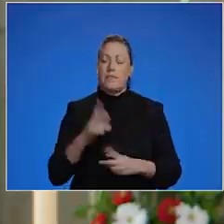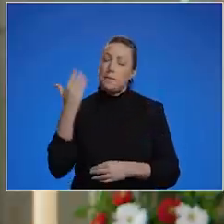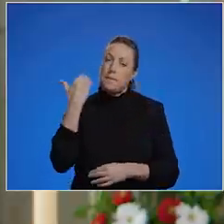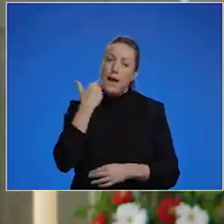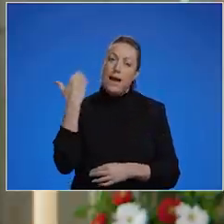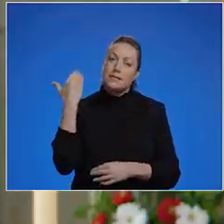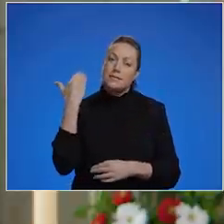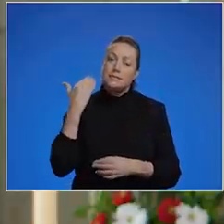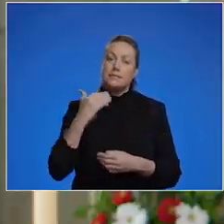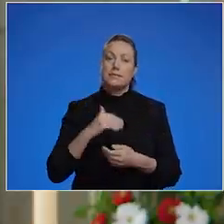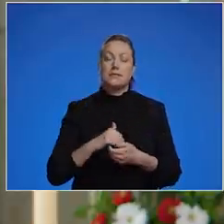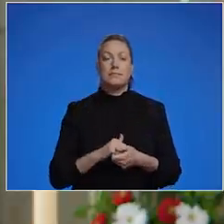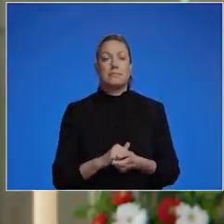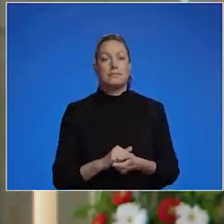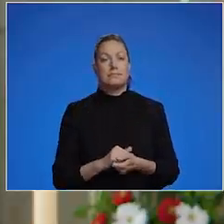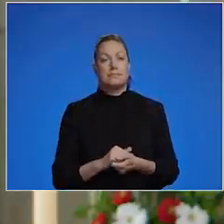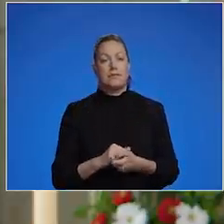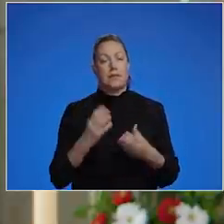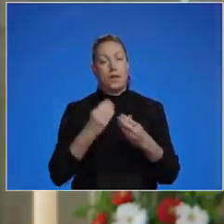apostles, the glorious martyrs,